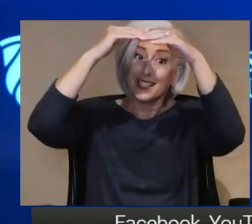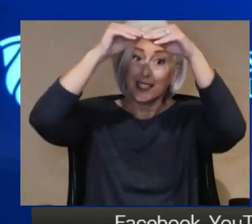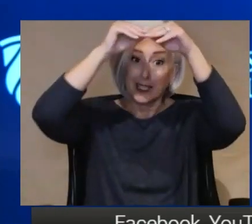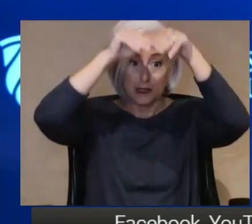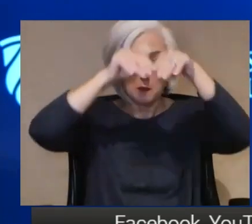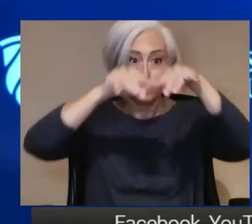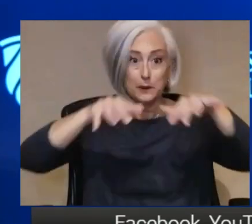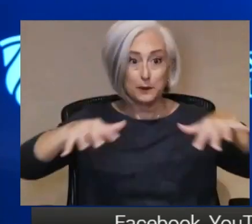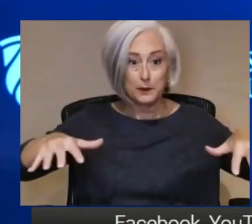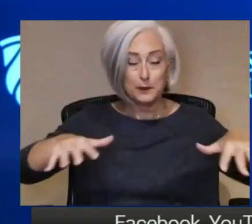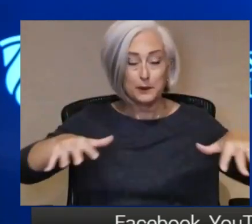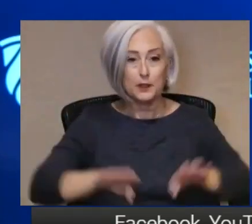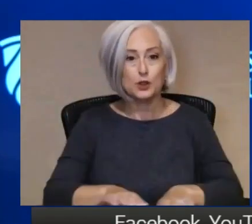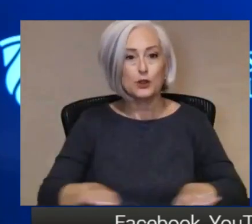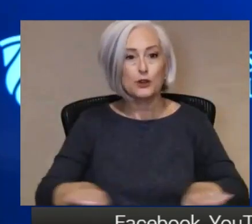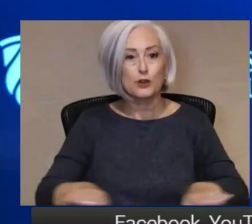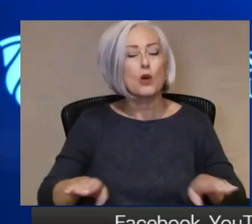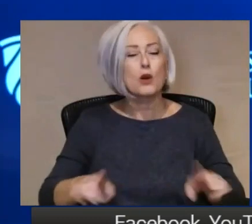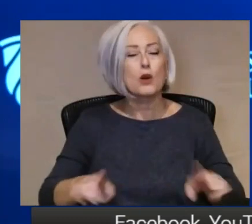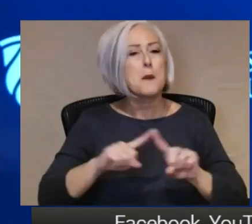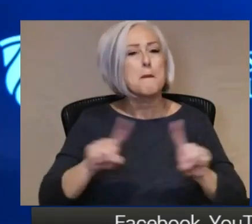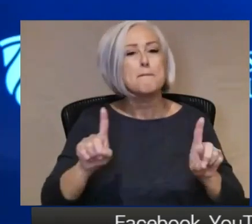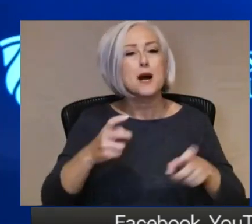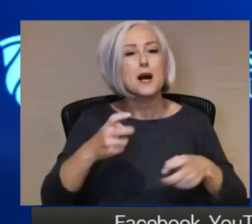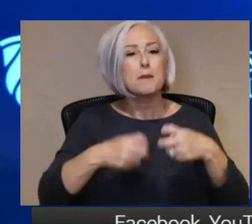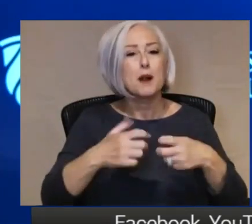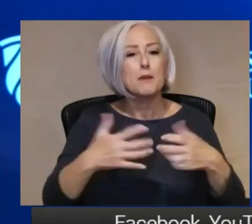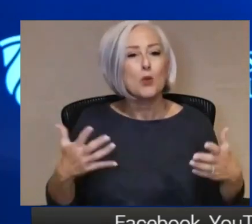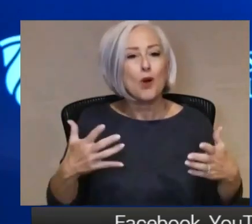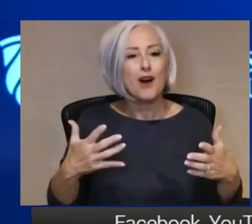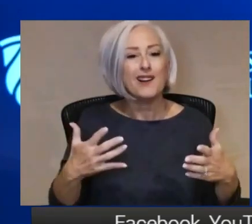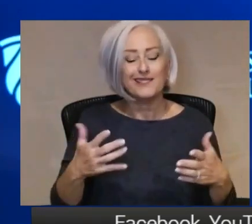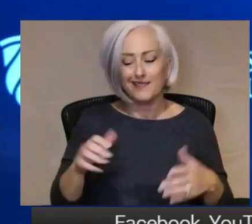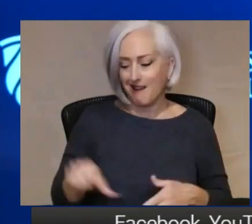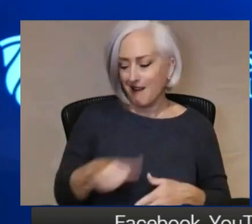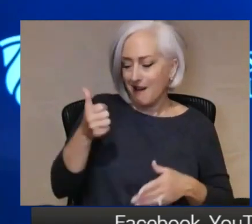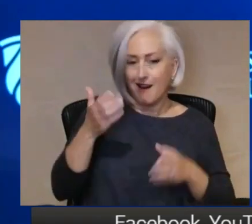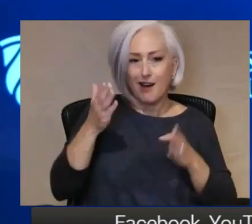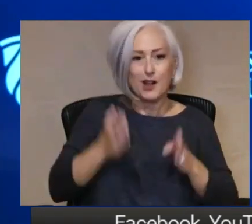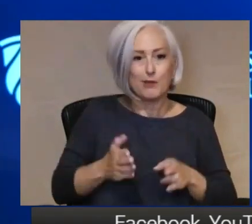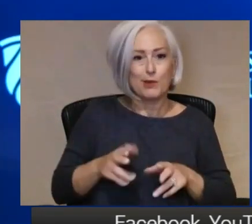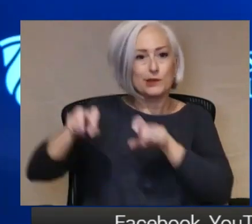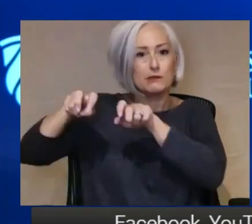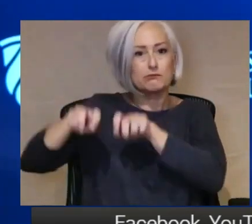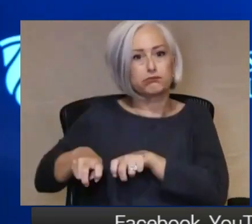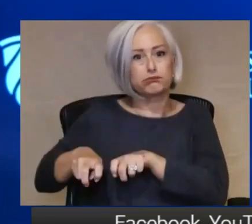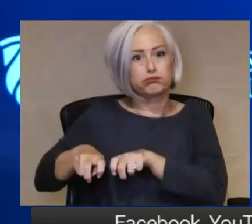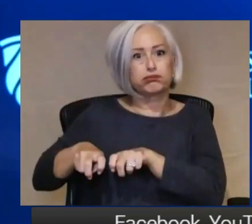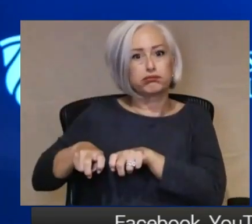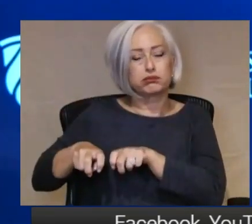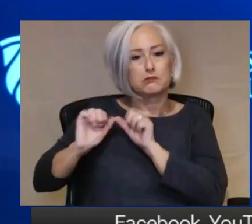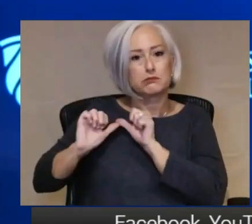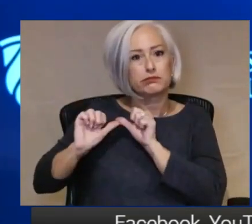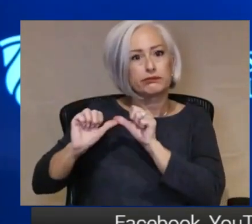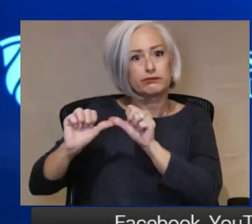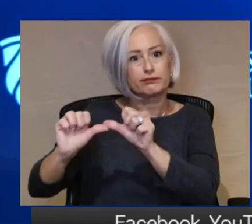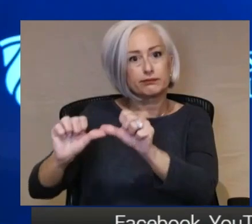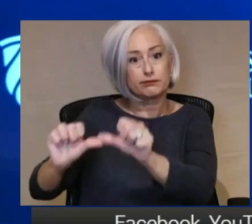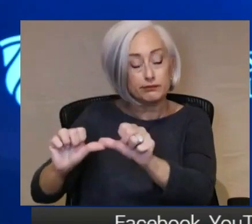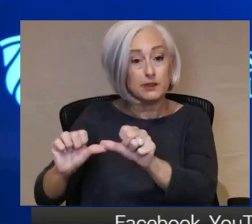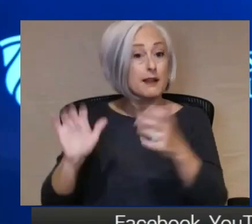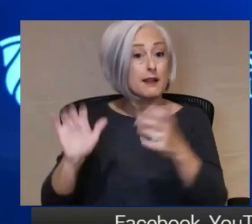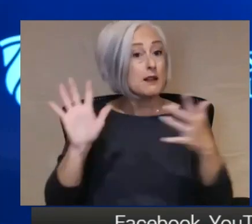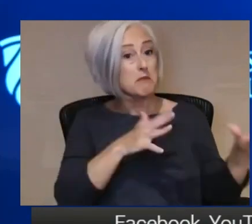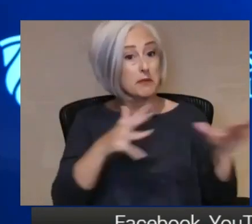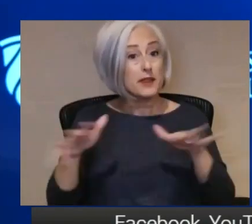right next to somebody, and you're right next to them for a long period of time. And even though the airflow clearly helps. I don't think it will